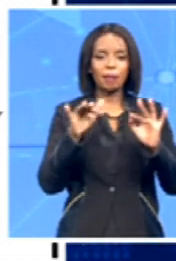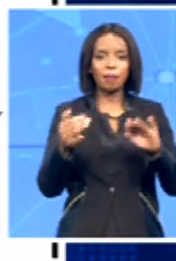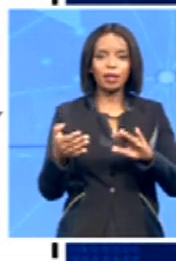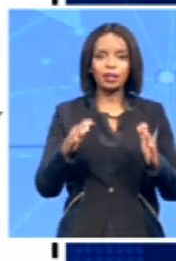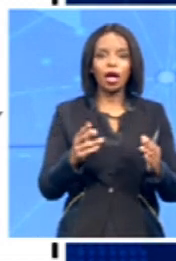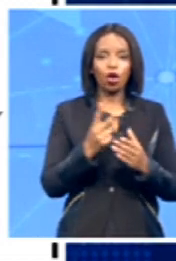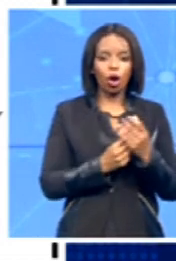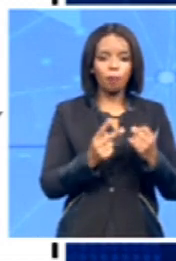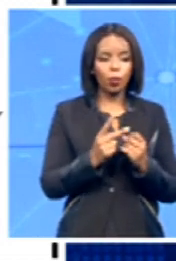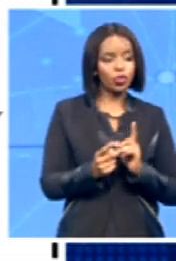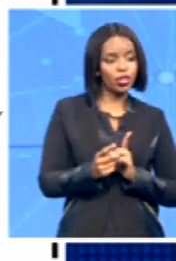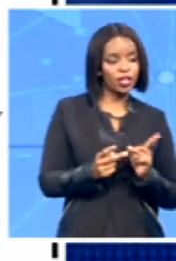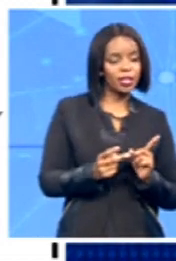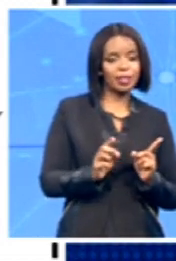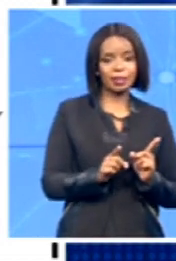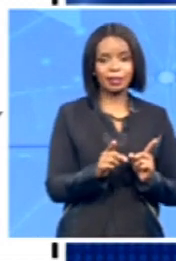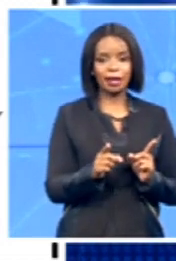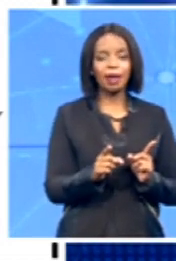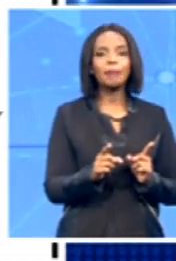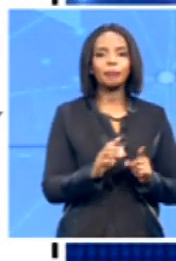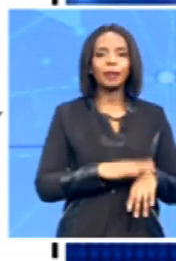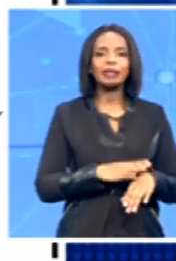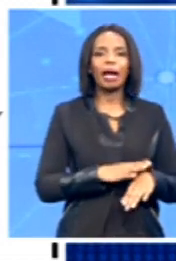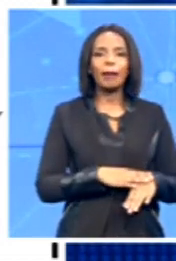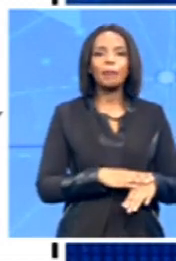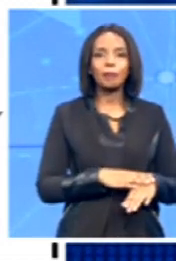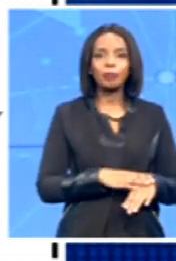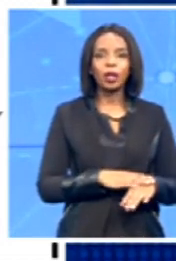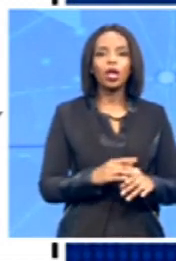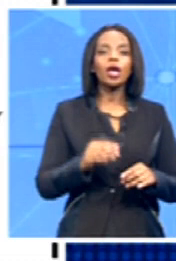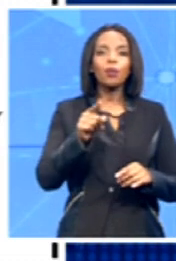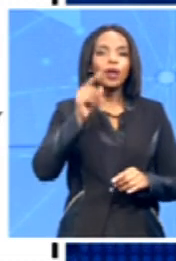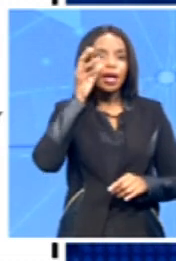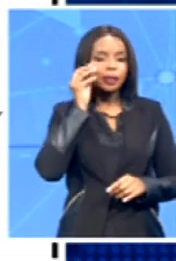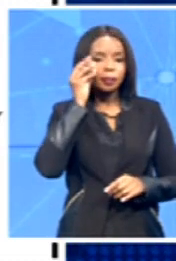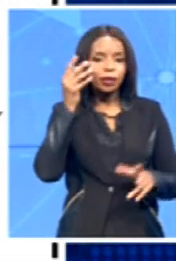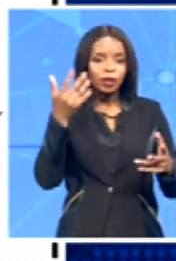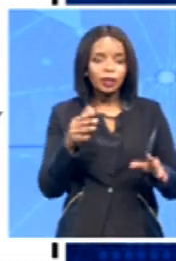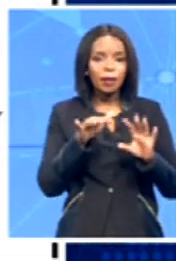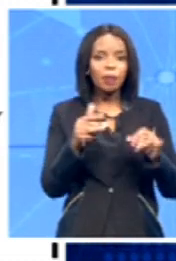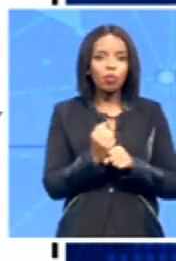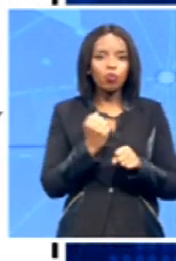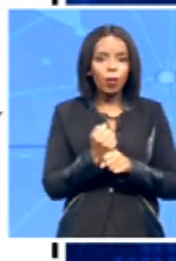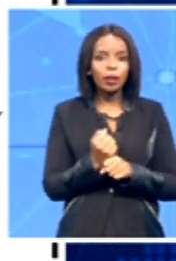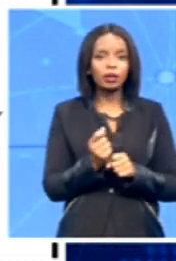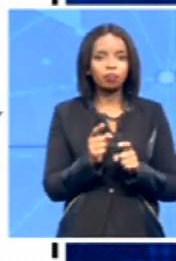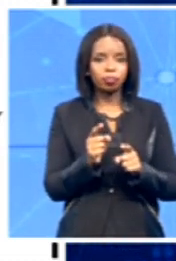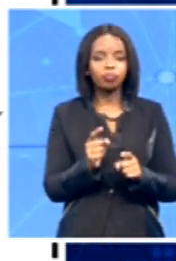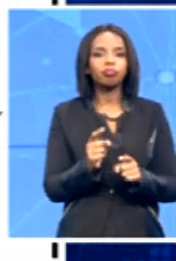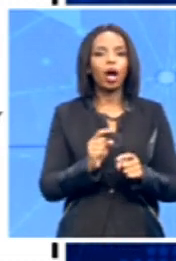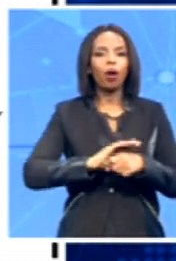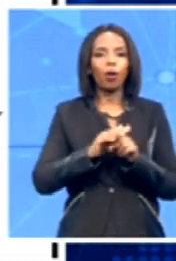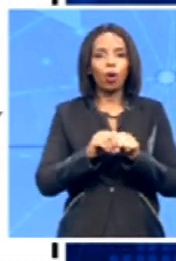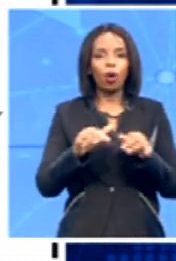that's very experienced working with people with COVID. And then we looked from all the data we could gather and came up with 4 categories.